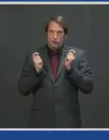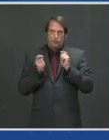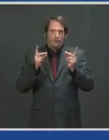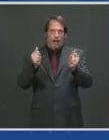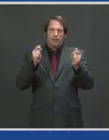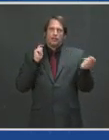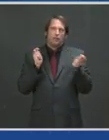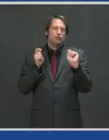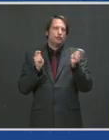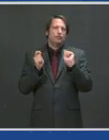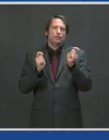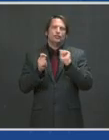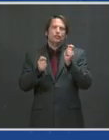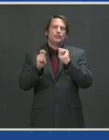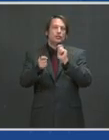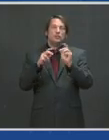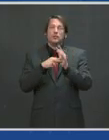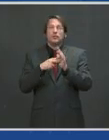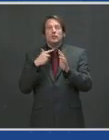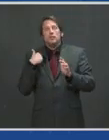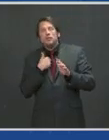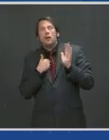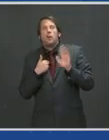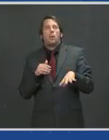We have got to lead it.